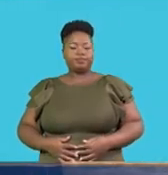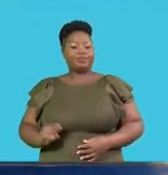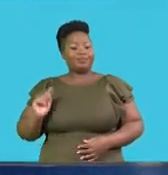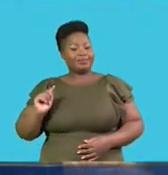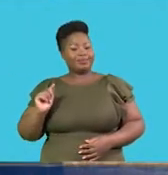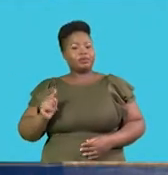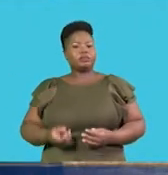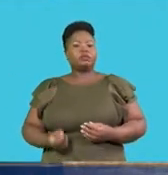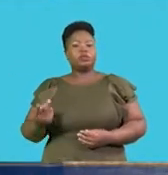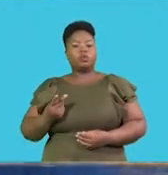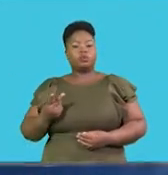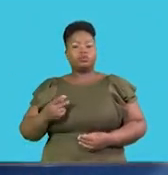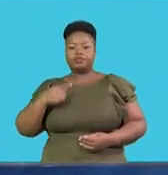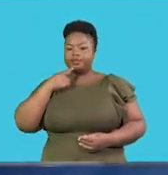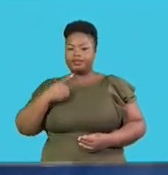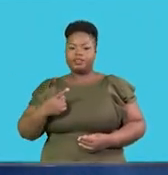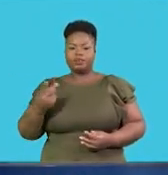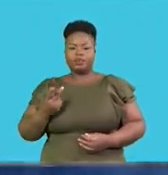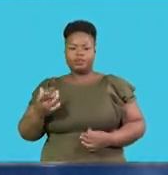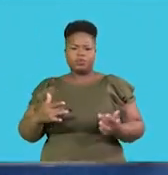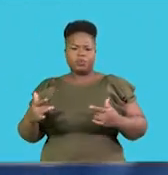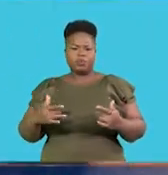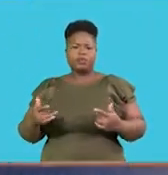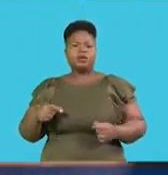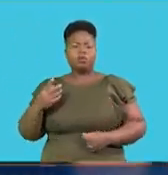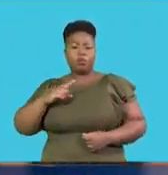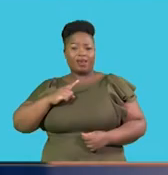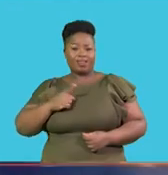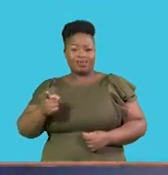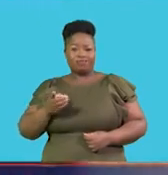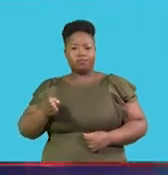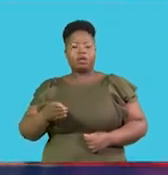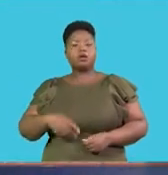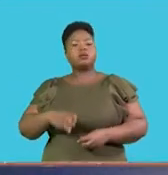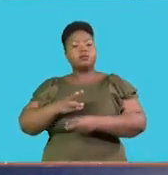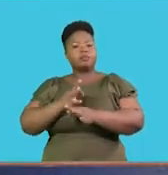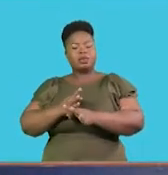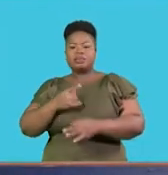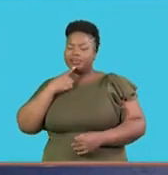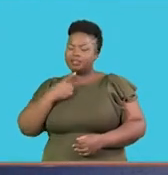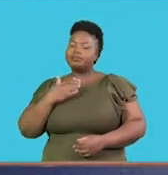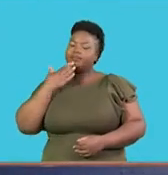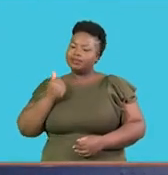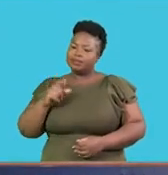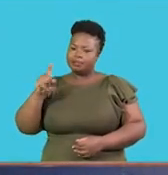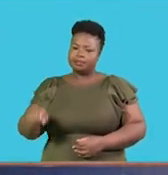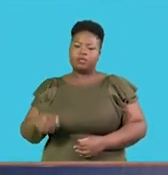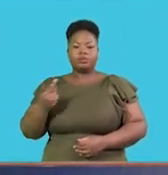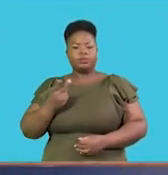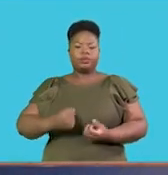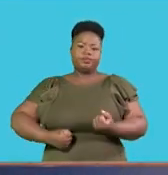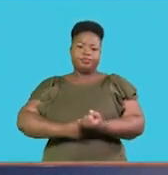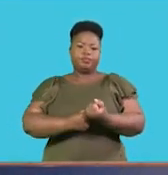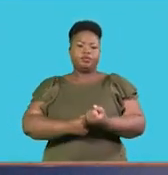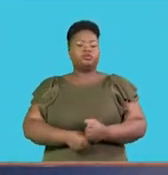woku umphathiswa ucangcathe kumba ongenelelo lwabazali ehlaba ukhwelo ukuba bahlangabezane nabo